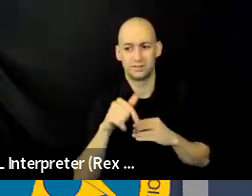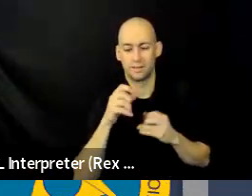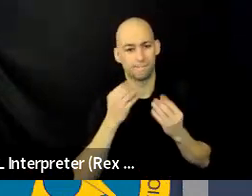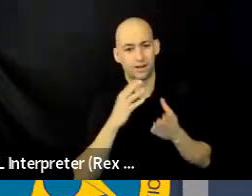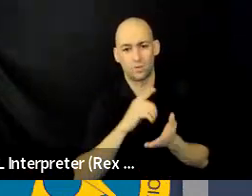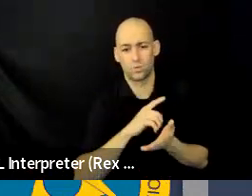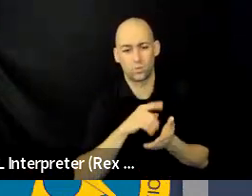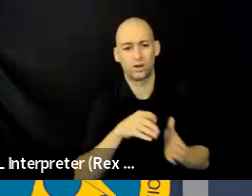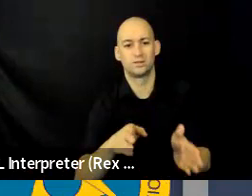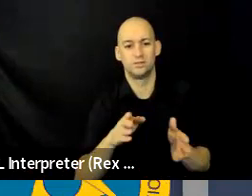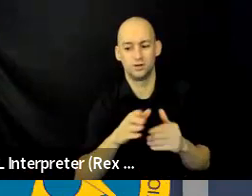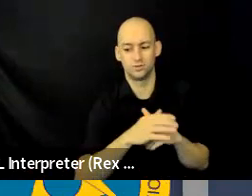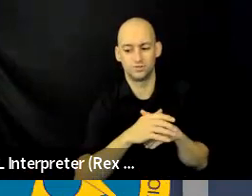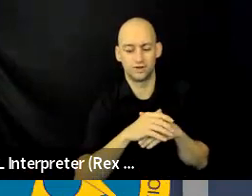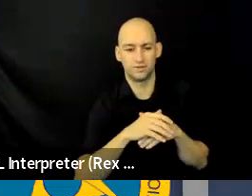One,